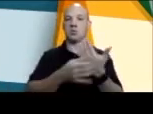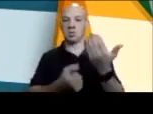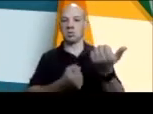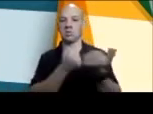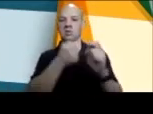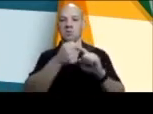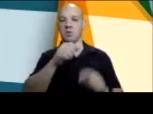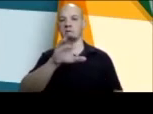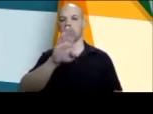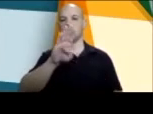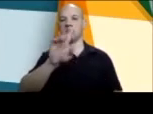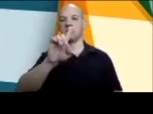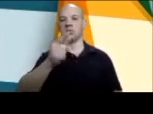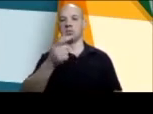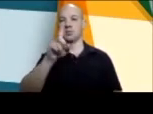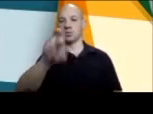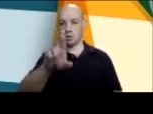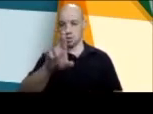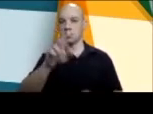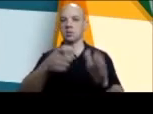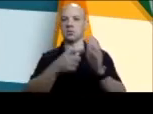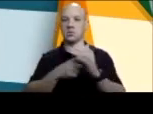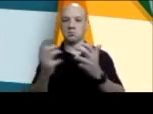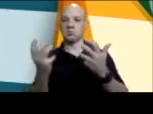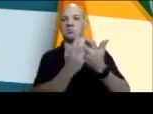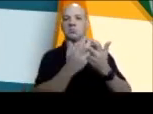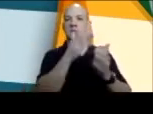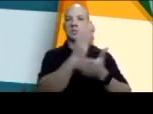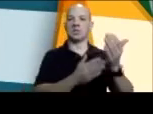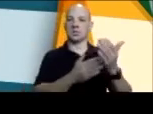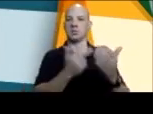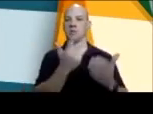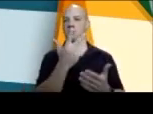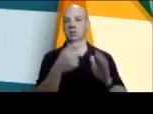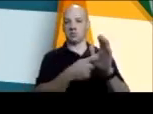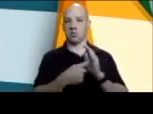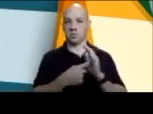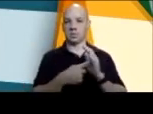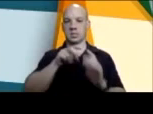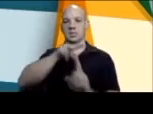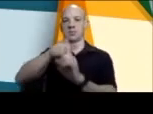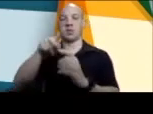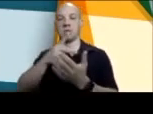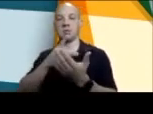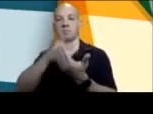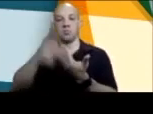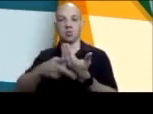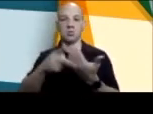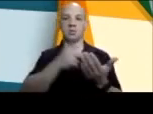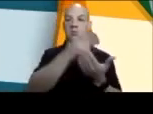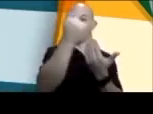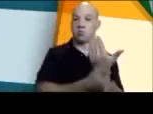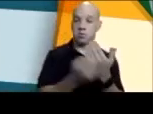CDBG-DR are also required to comply with Section 3 requirements. This applies to programs or projects using at least